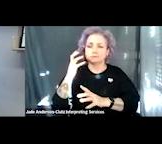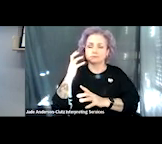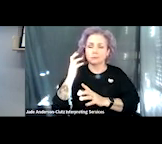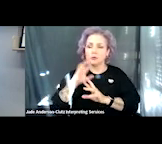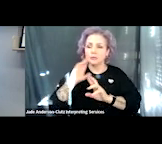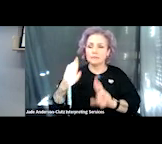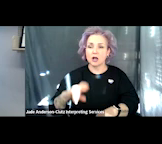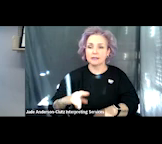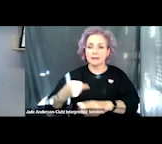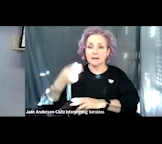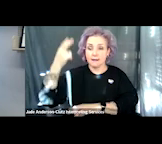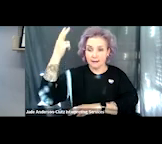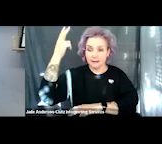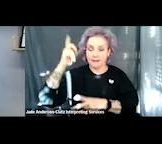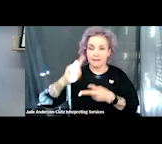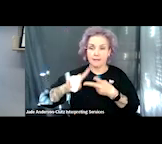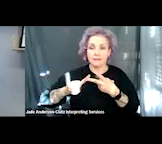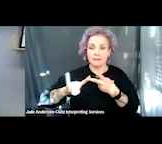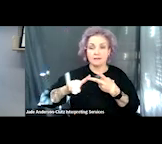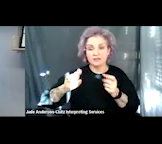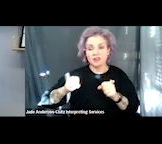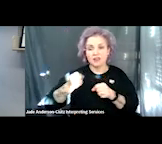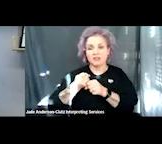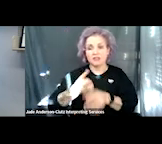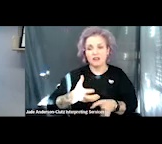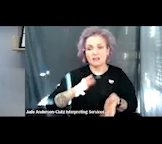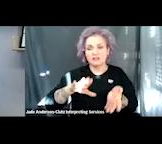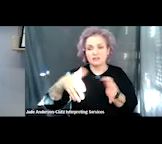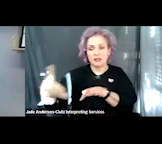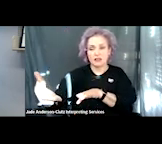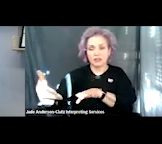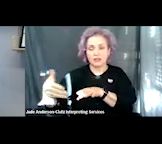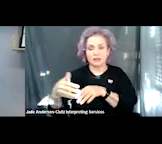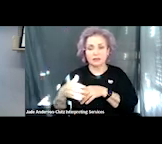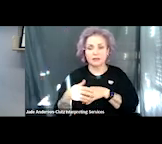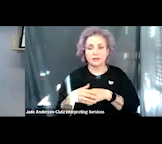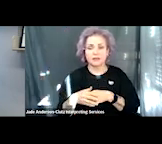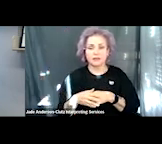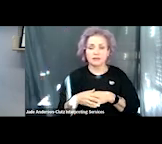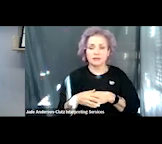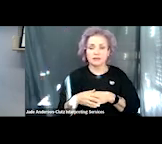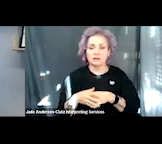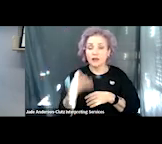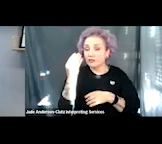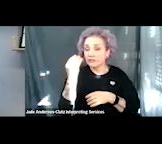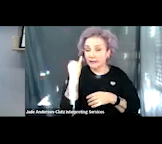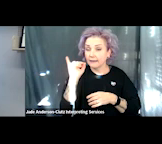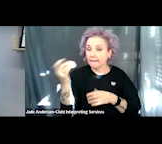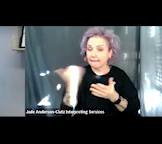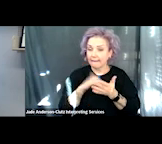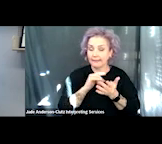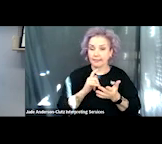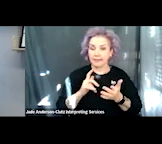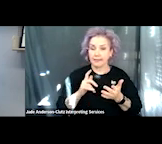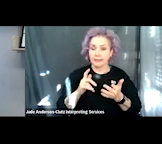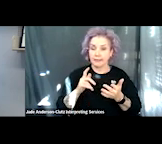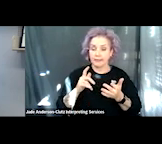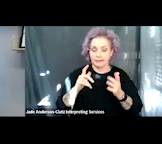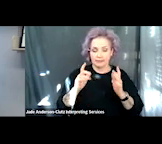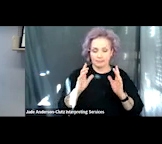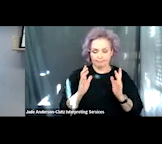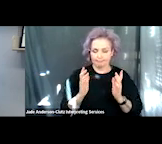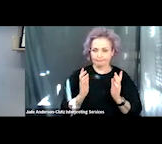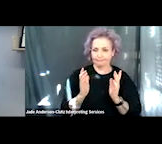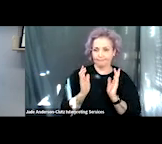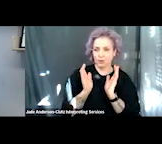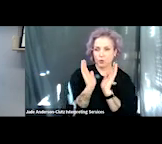severe cases, potentially death. The placenta is also affected. So the placenta, there is decreased nutrient exchange. So the